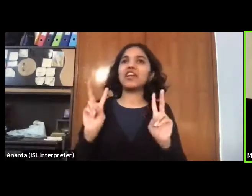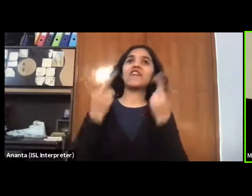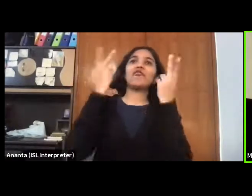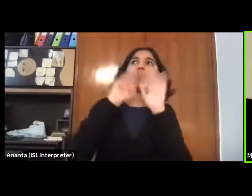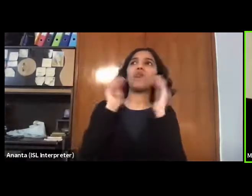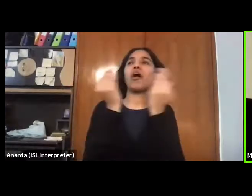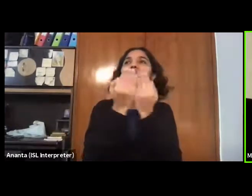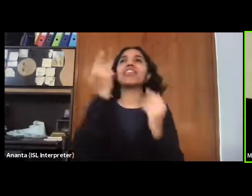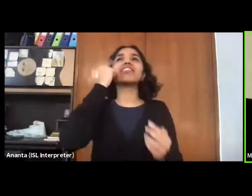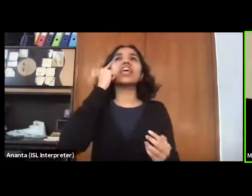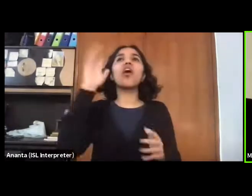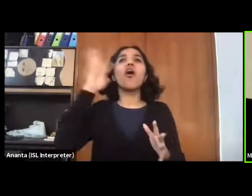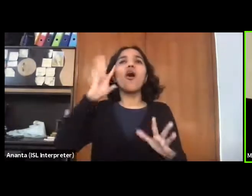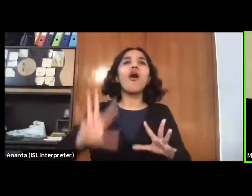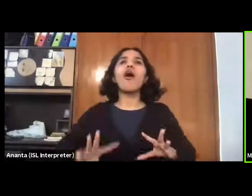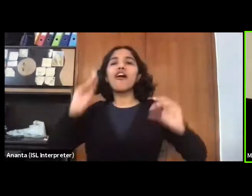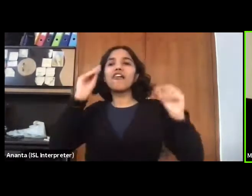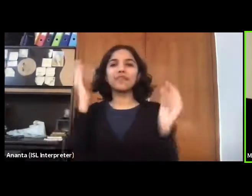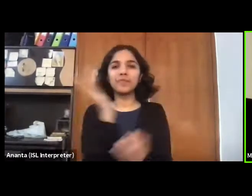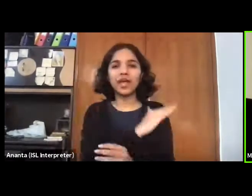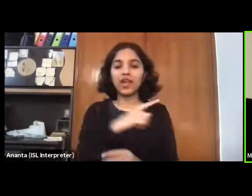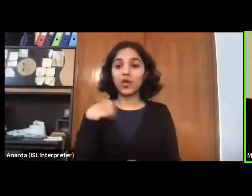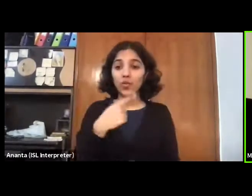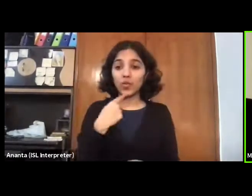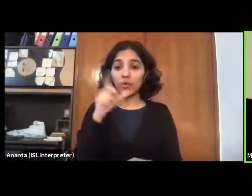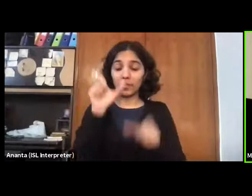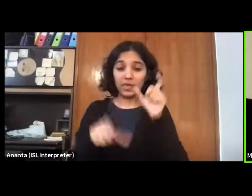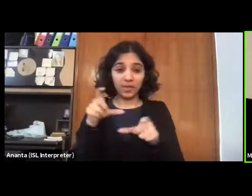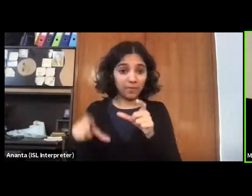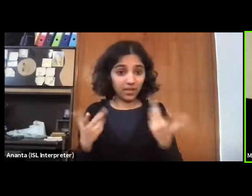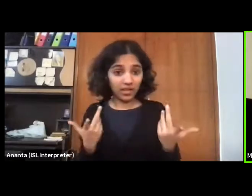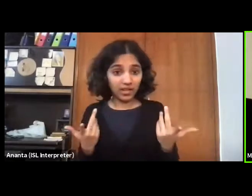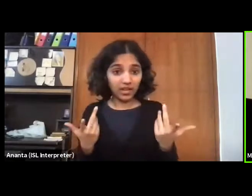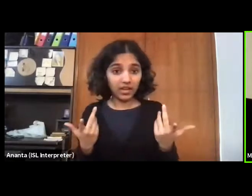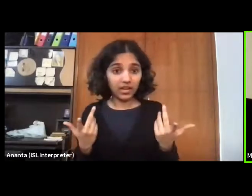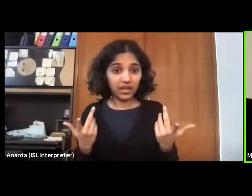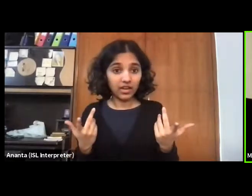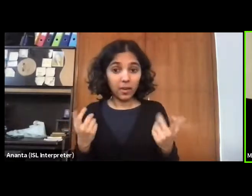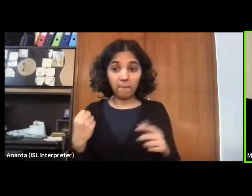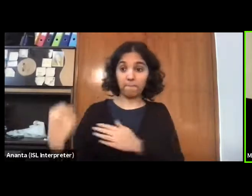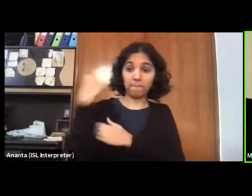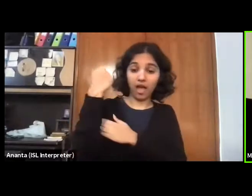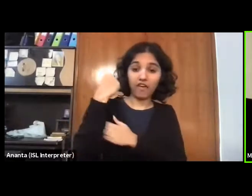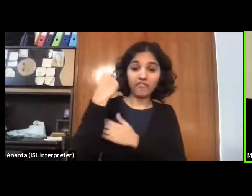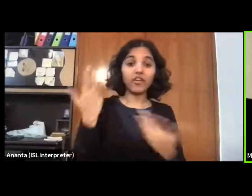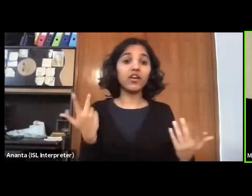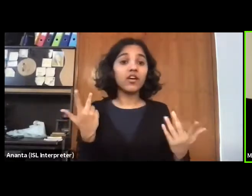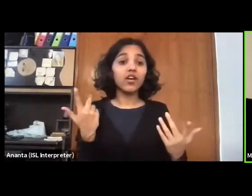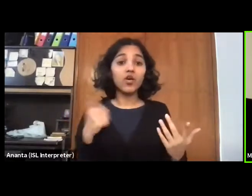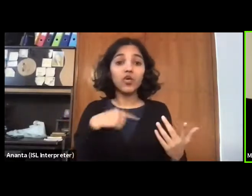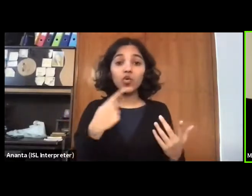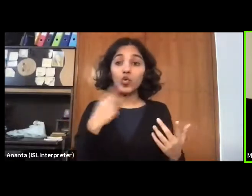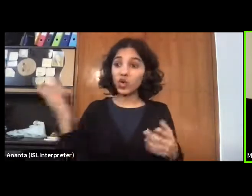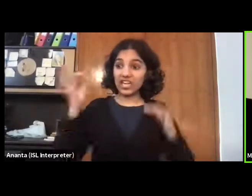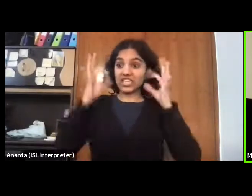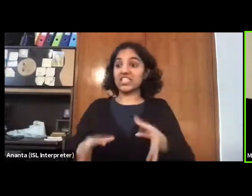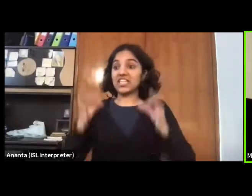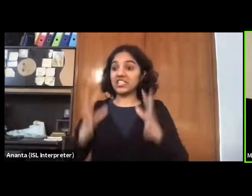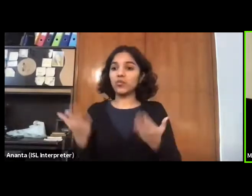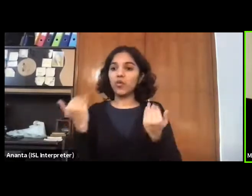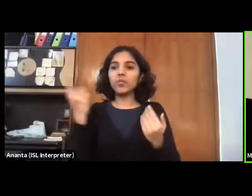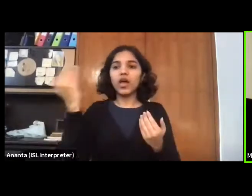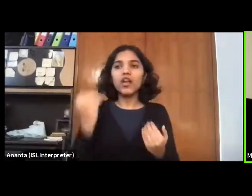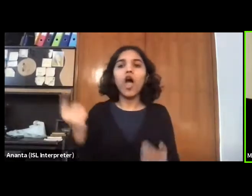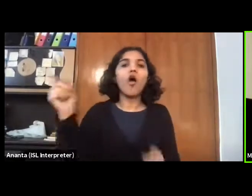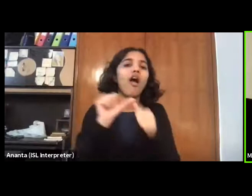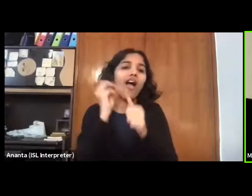world, people who are in positions of power and people who can make decisions. They are now